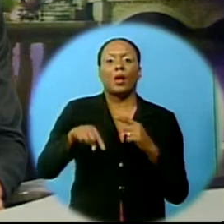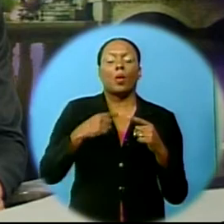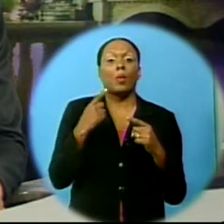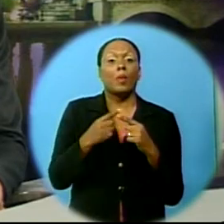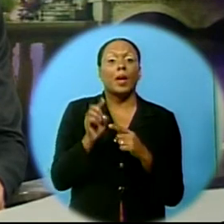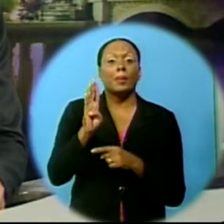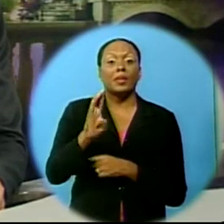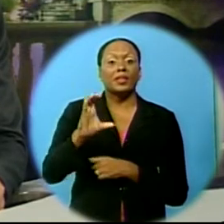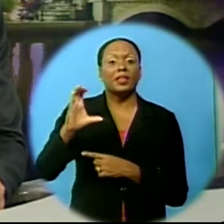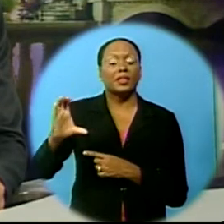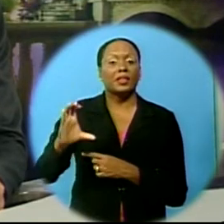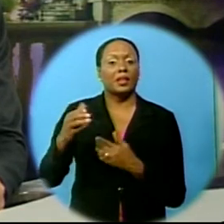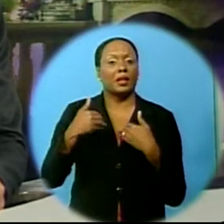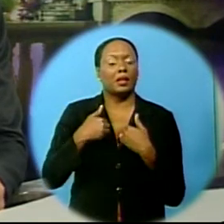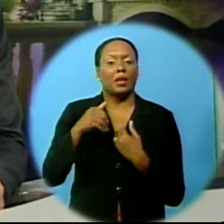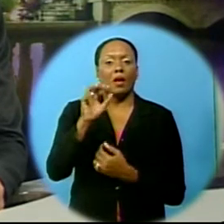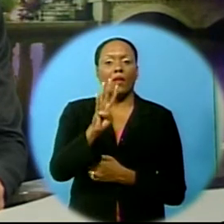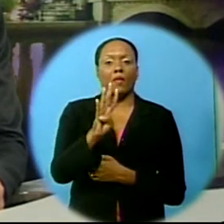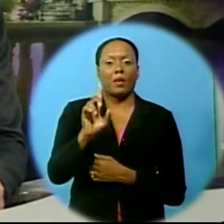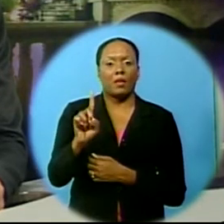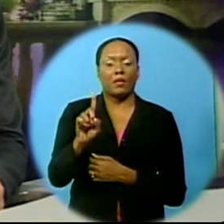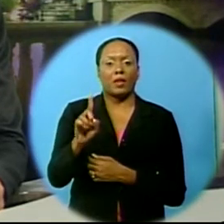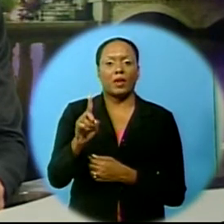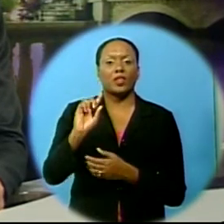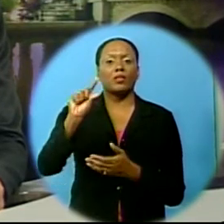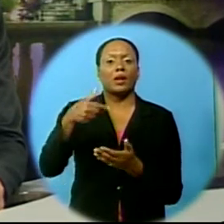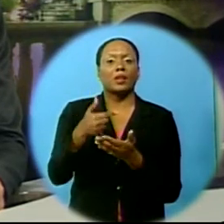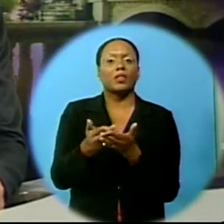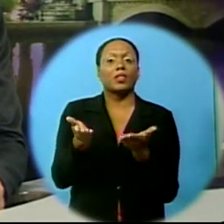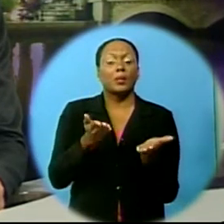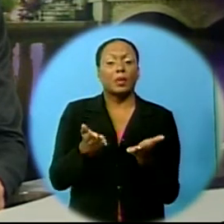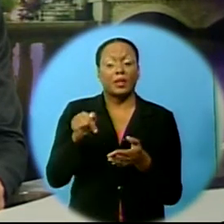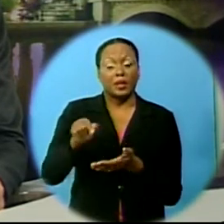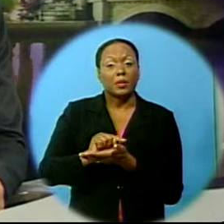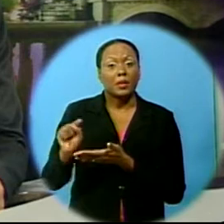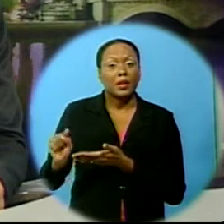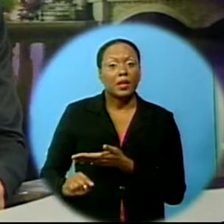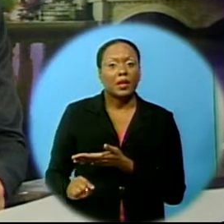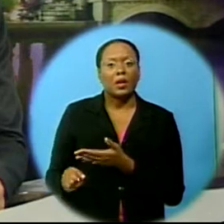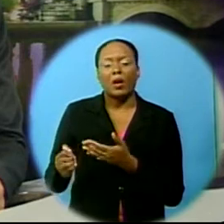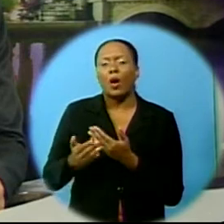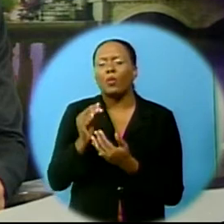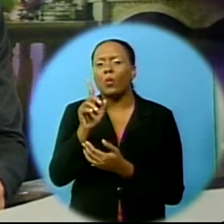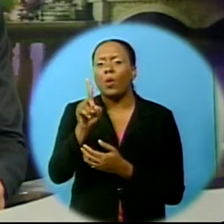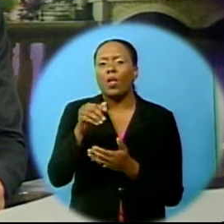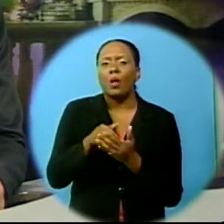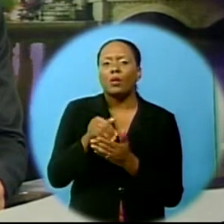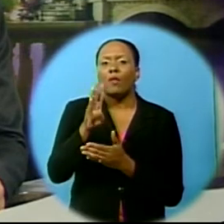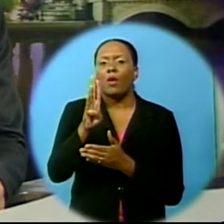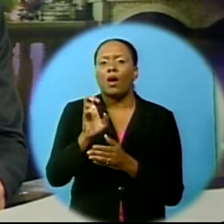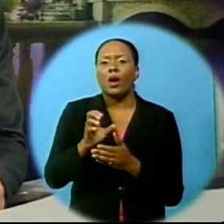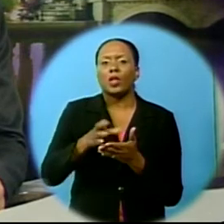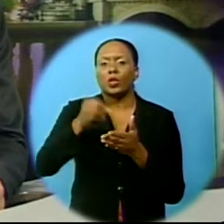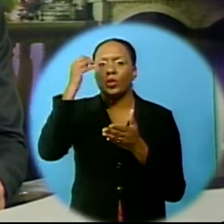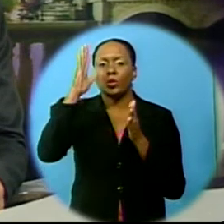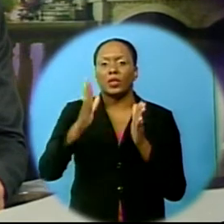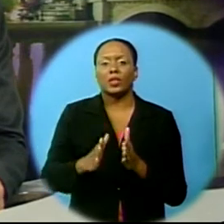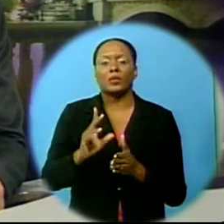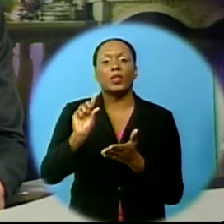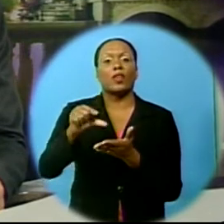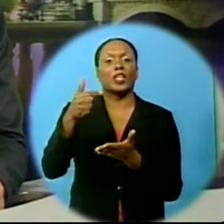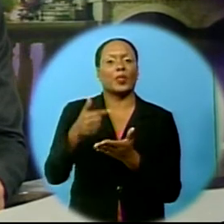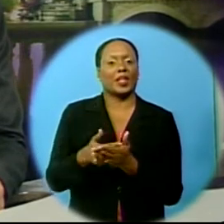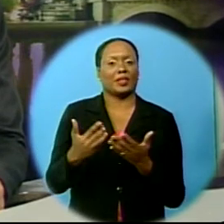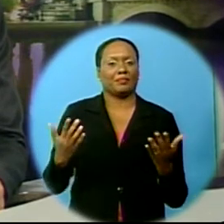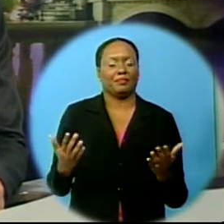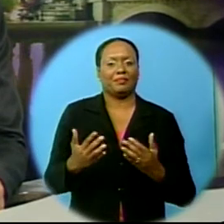Barbados Community College hosts its 41st graduation ceremony this weekend, close to 1,400 students will be graduating. It will also